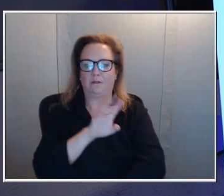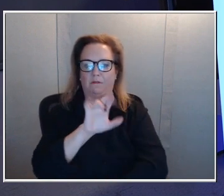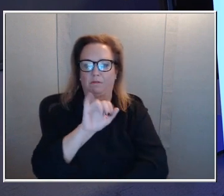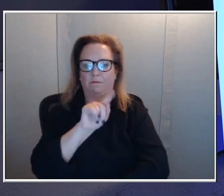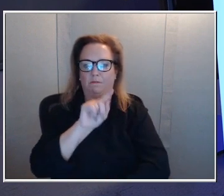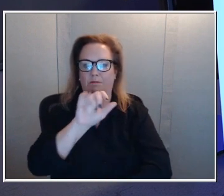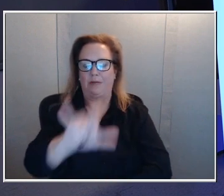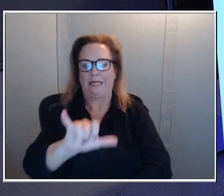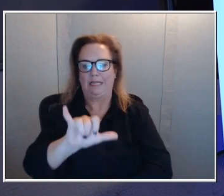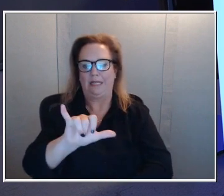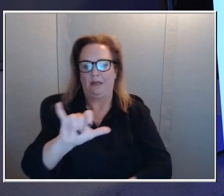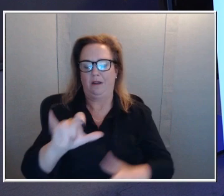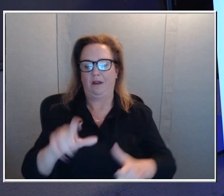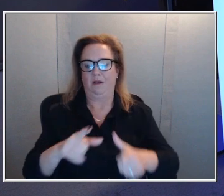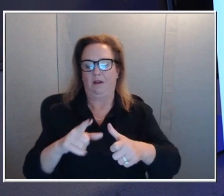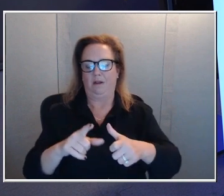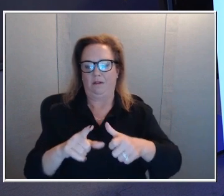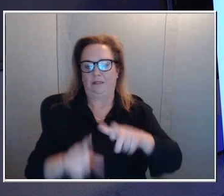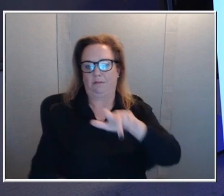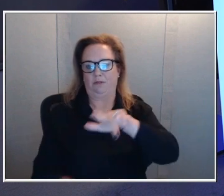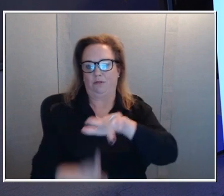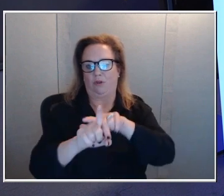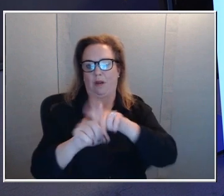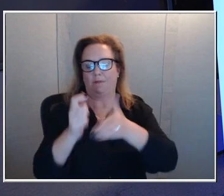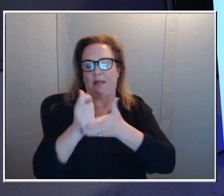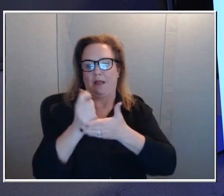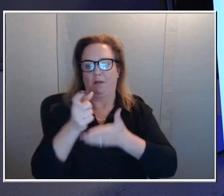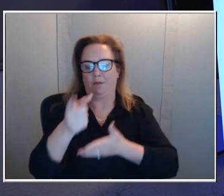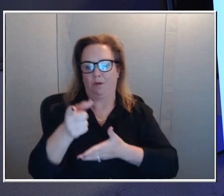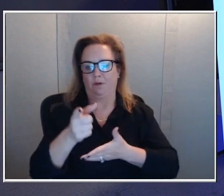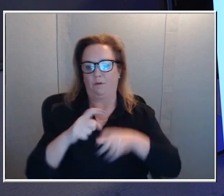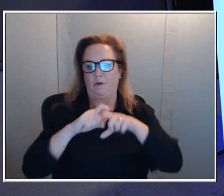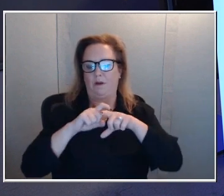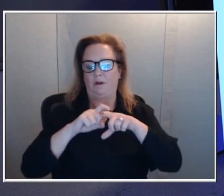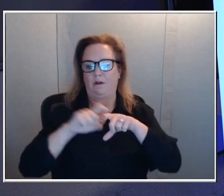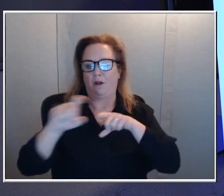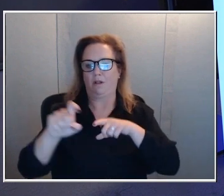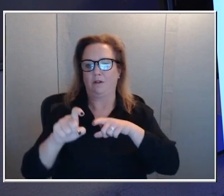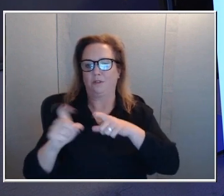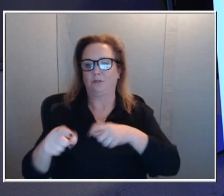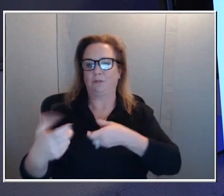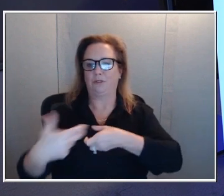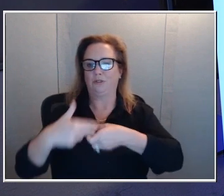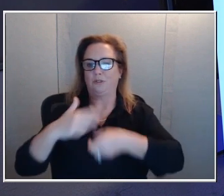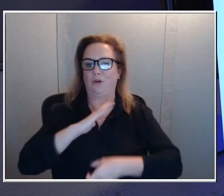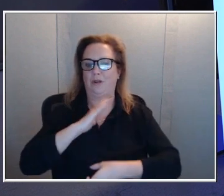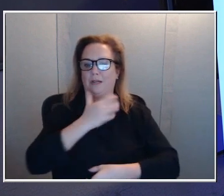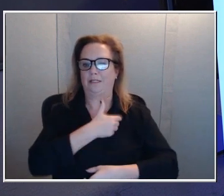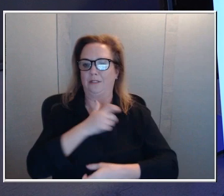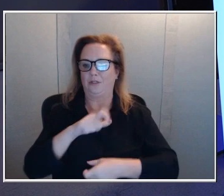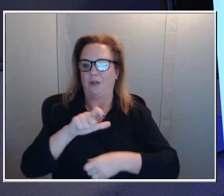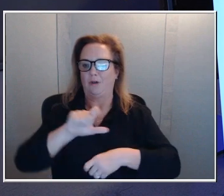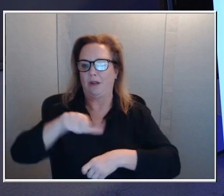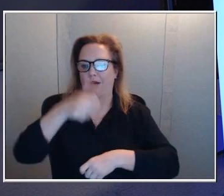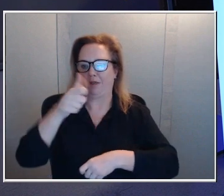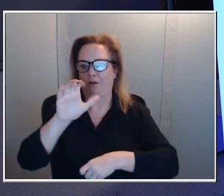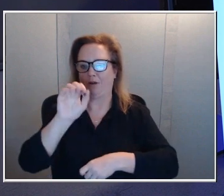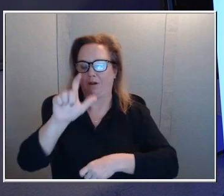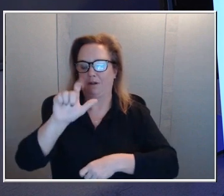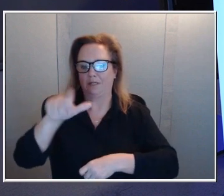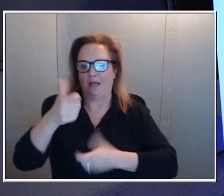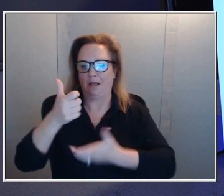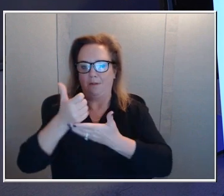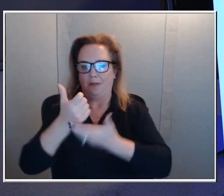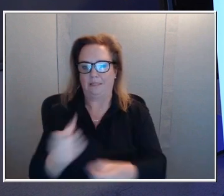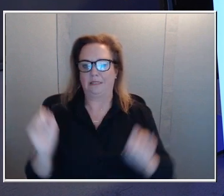first responders who showed up to help you, and we called her this morning. She was supposed to join us, and she had to go out on another call to help save another life, somebody who